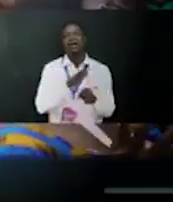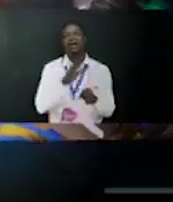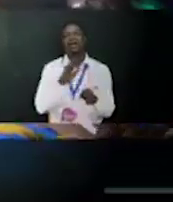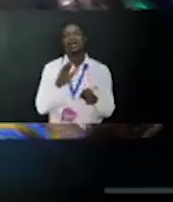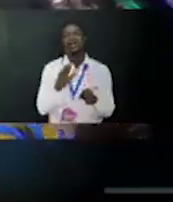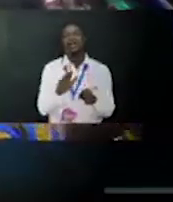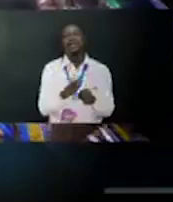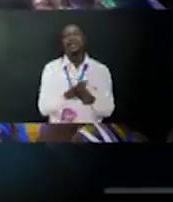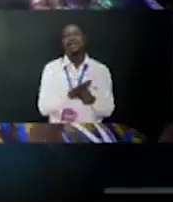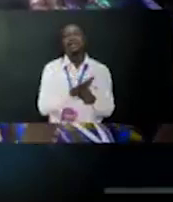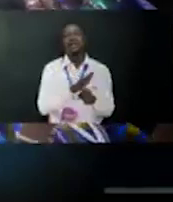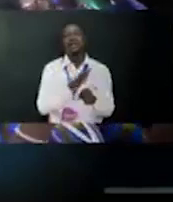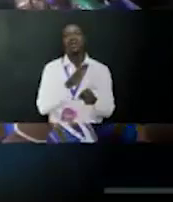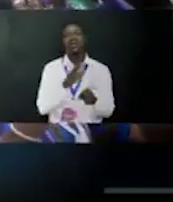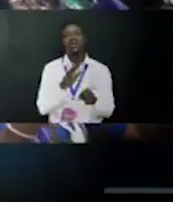old.